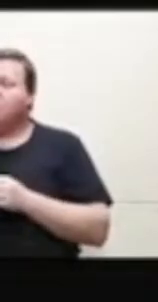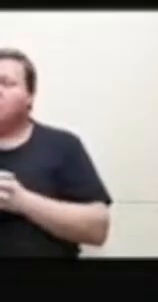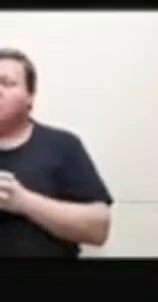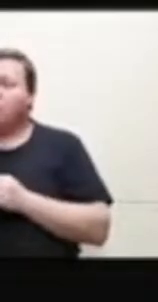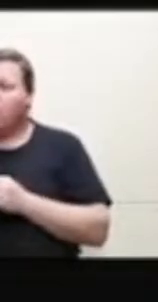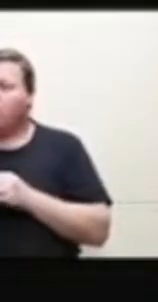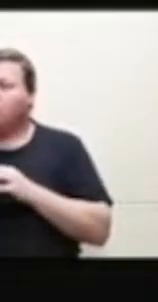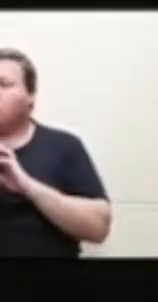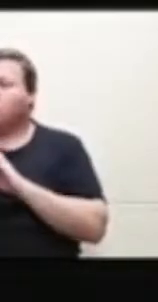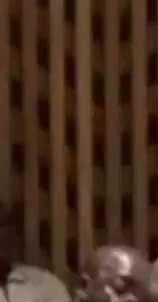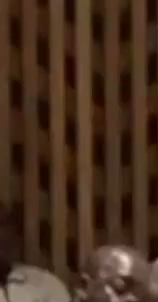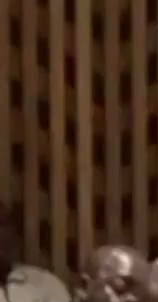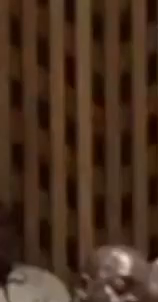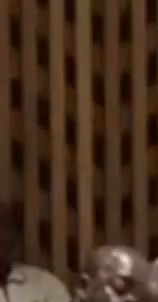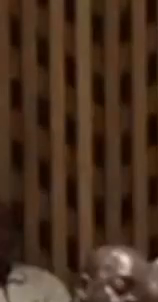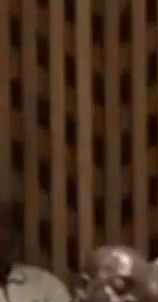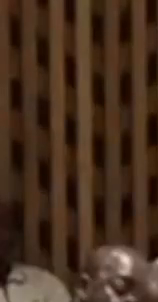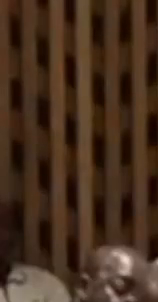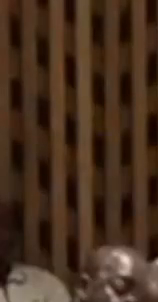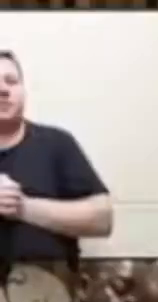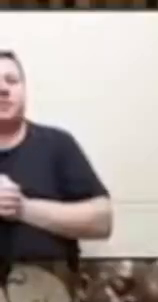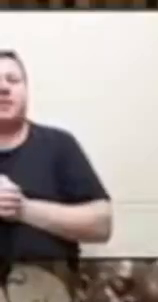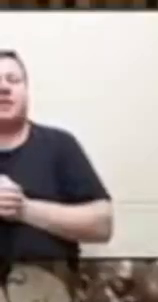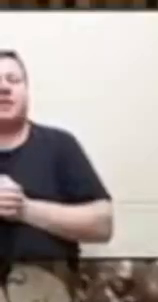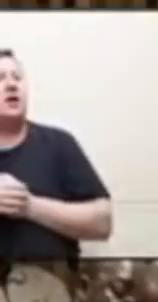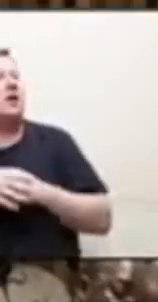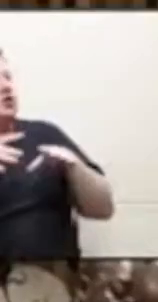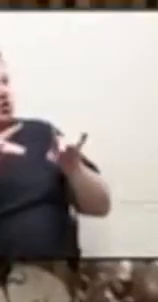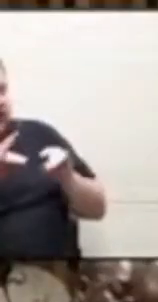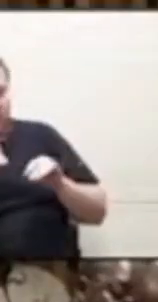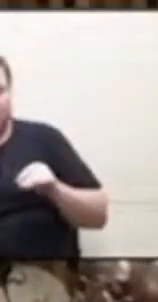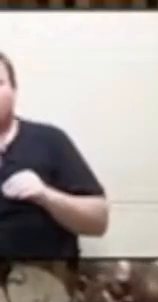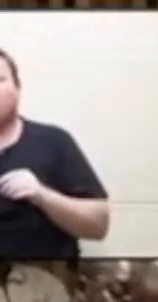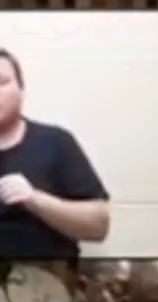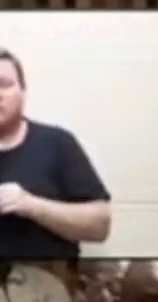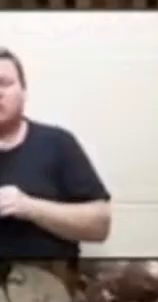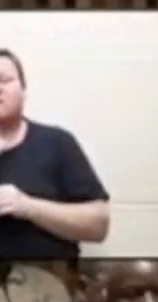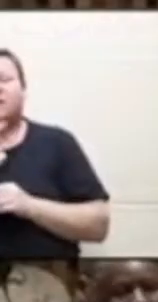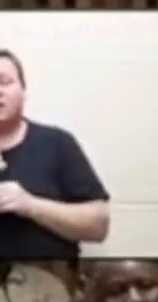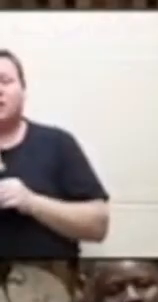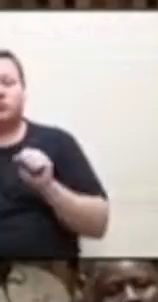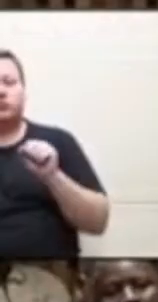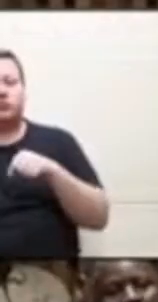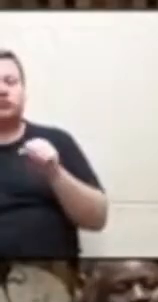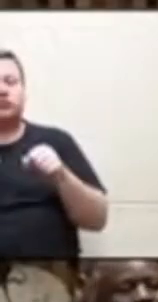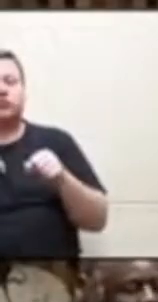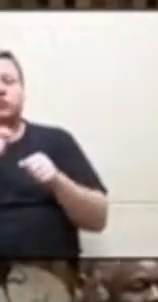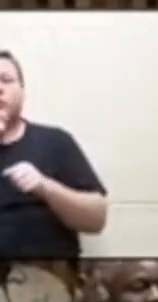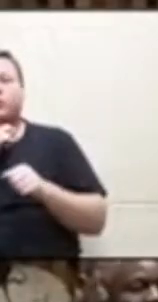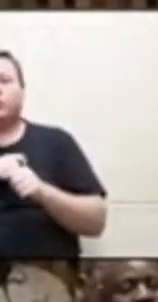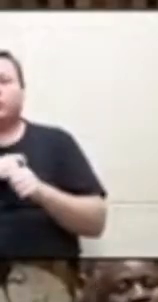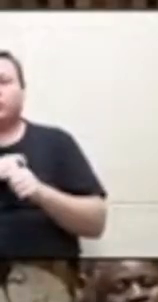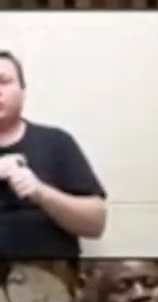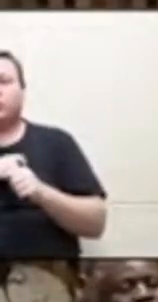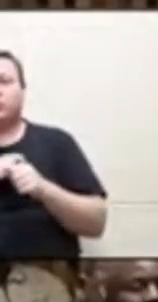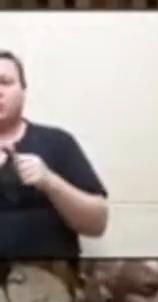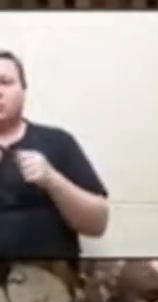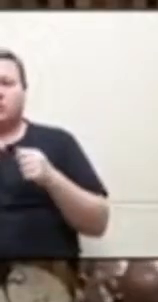Chair, I think we do agree with what you're saying now. What we're saying is that we did